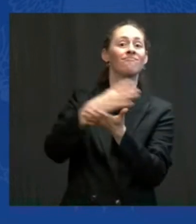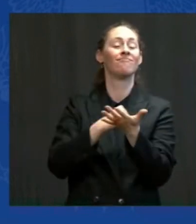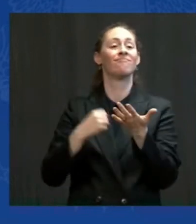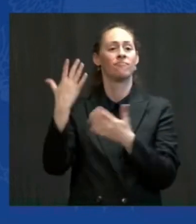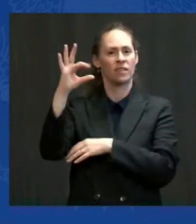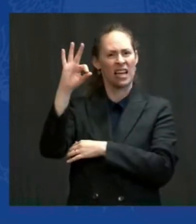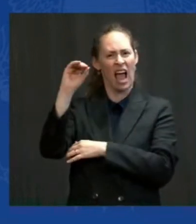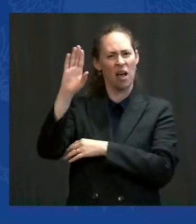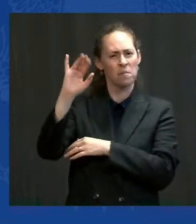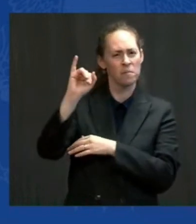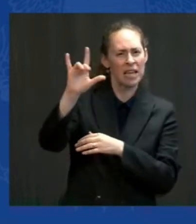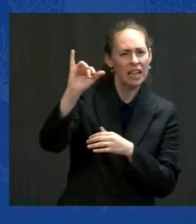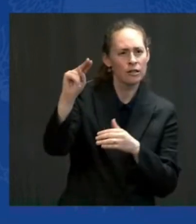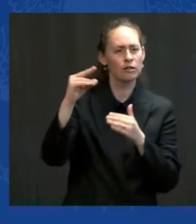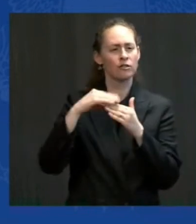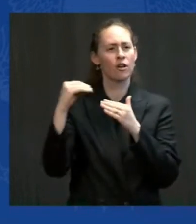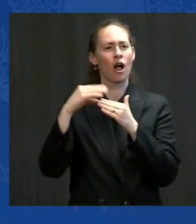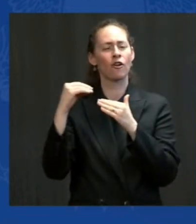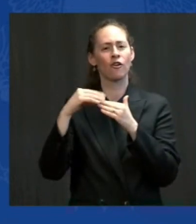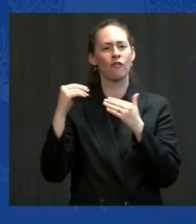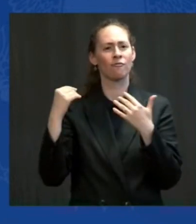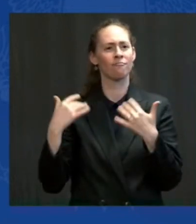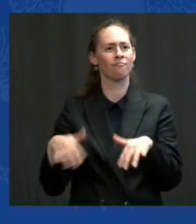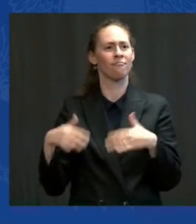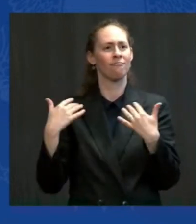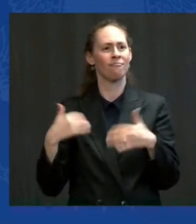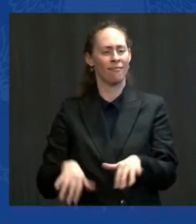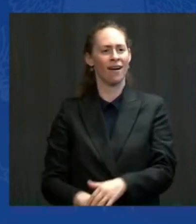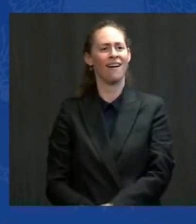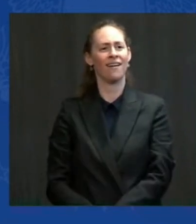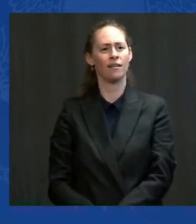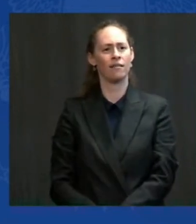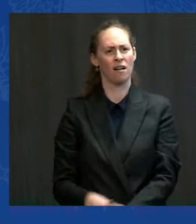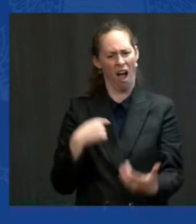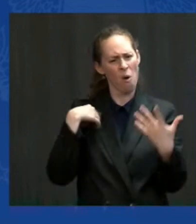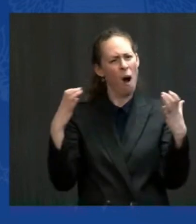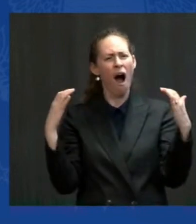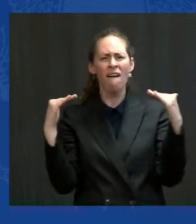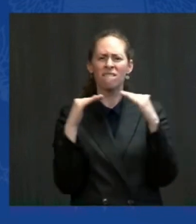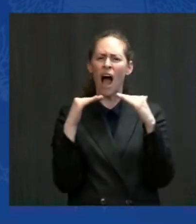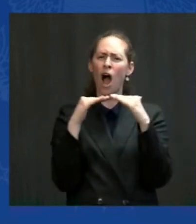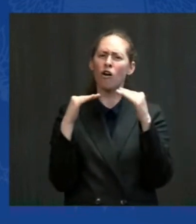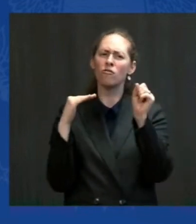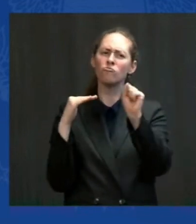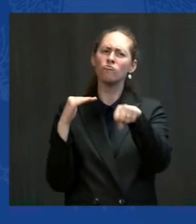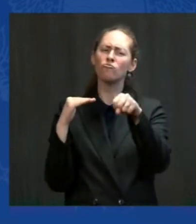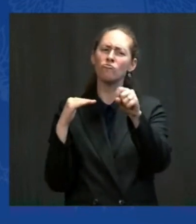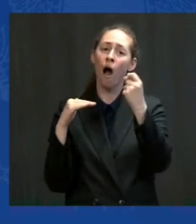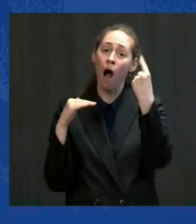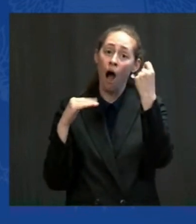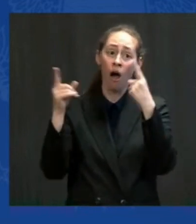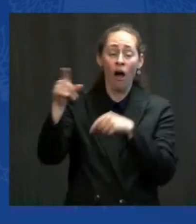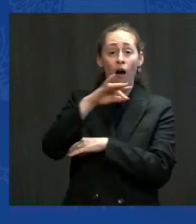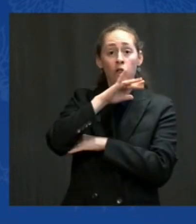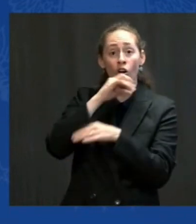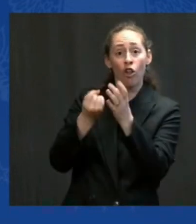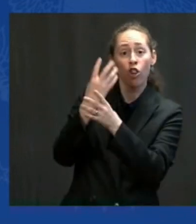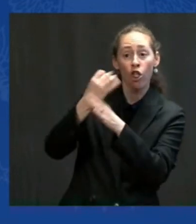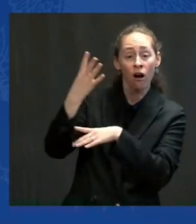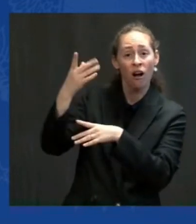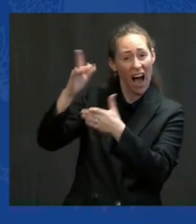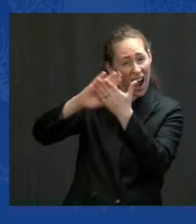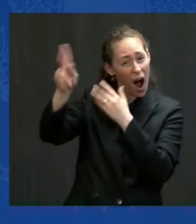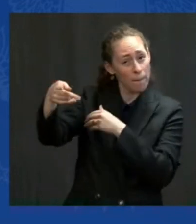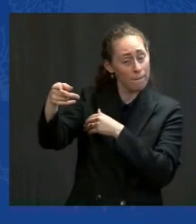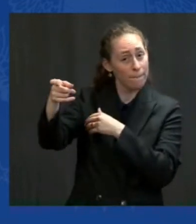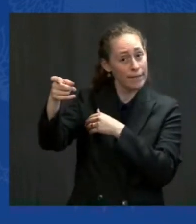going to subsidize them anymore. They're doing well, thank you. And the messes they made, they should clean up. Well,